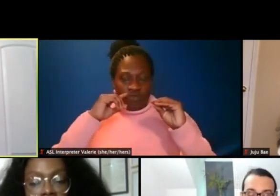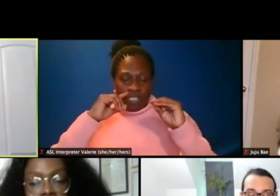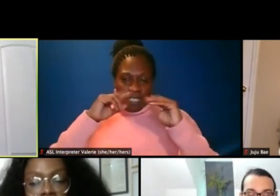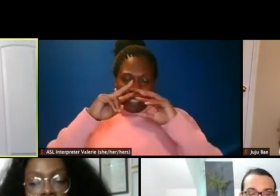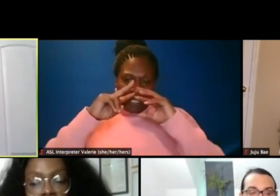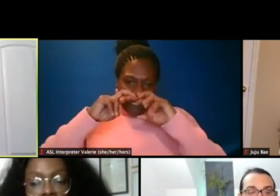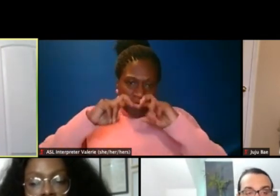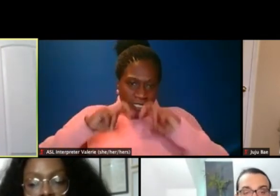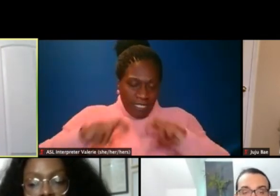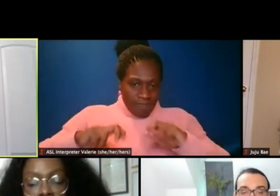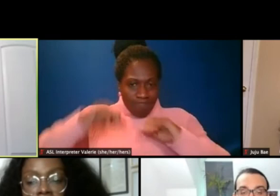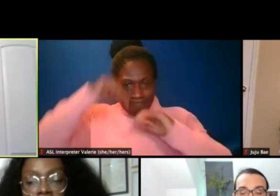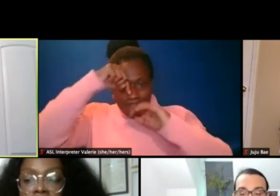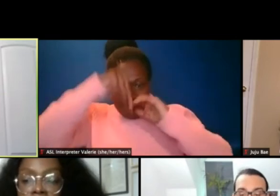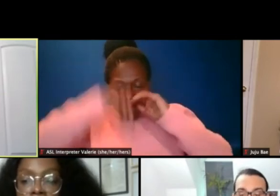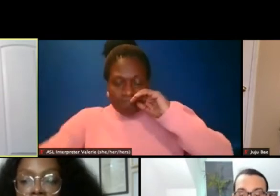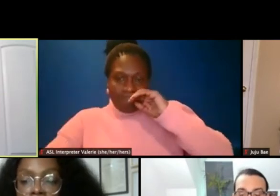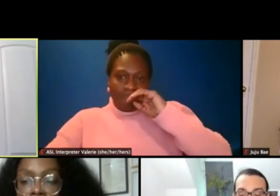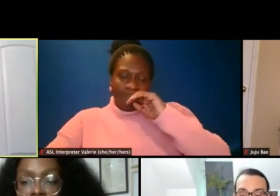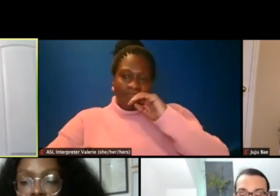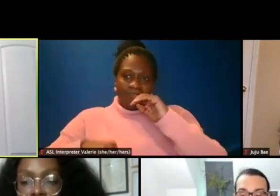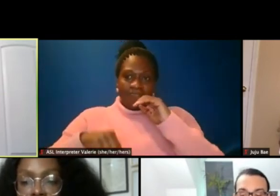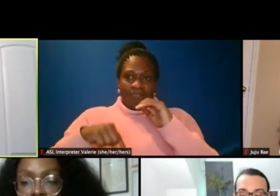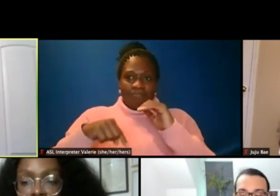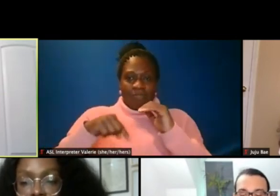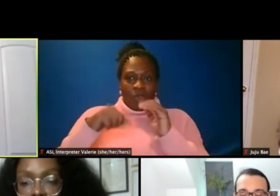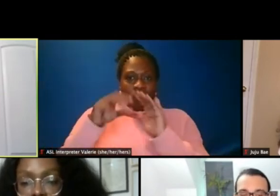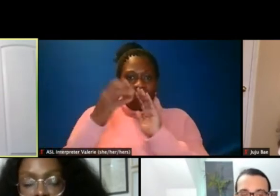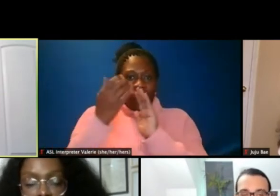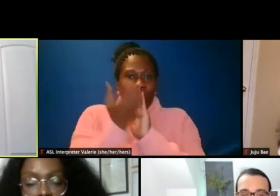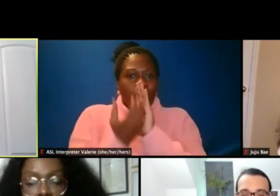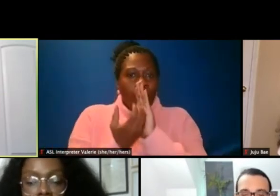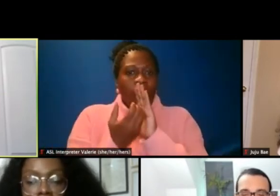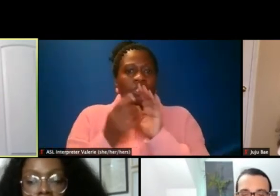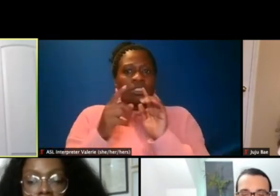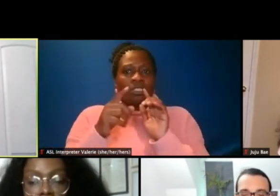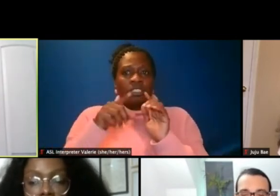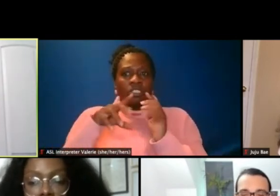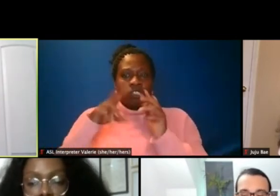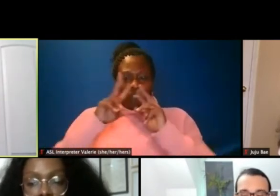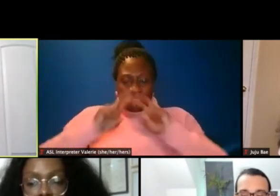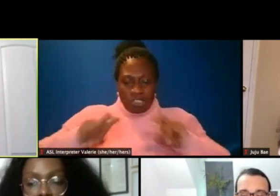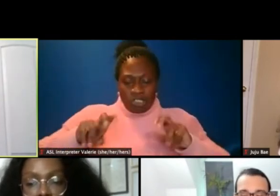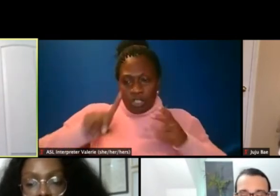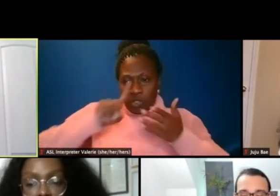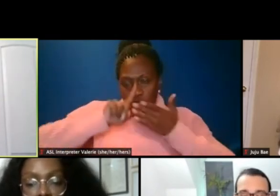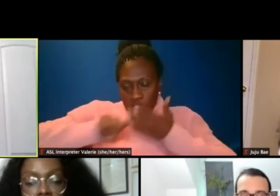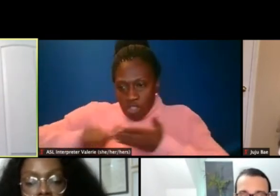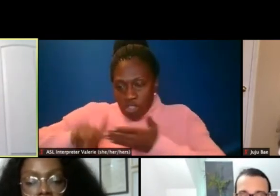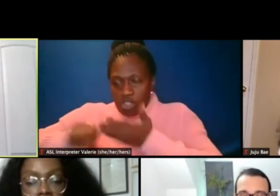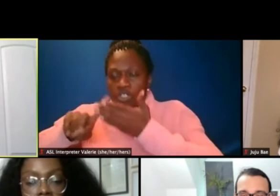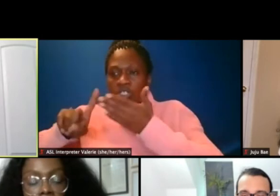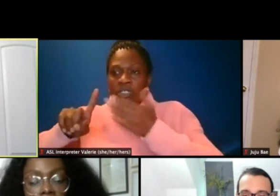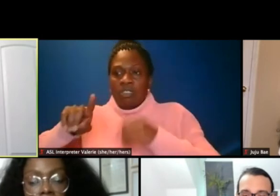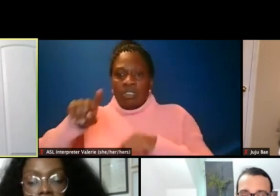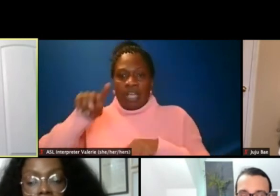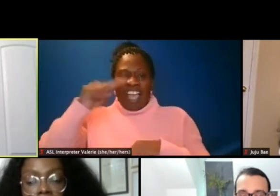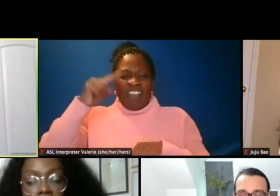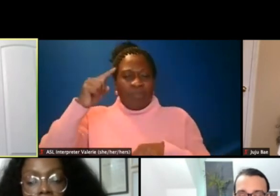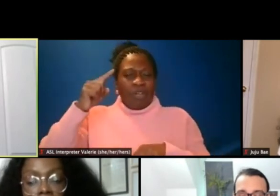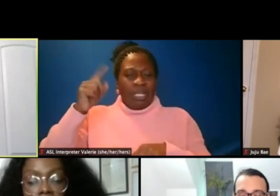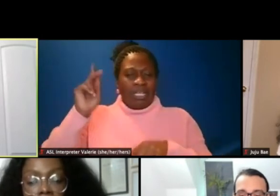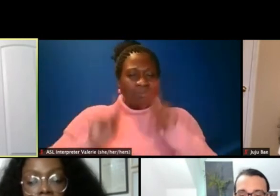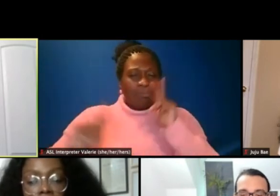course, in exploring and researching African American history